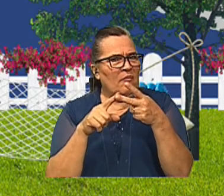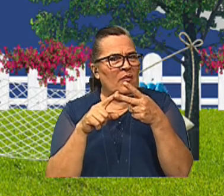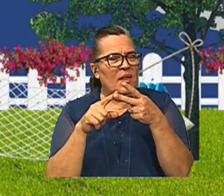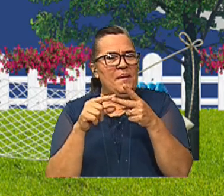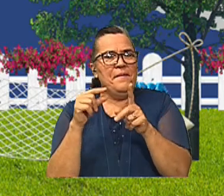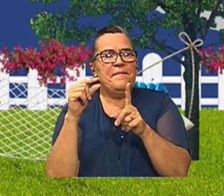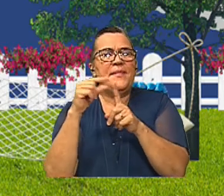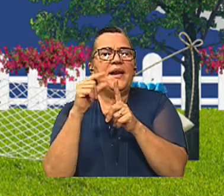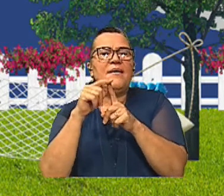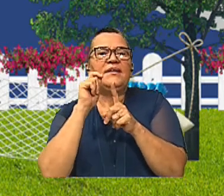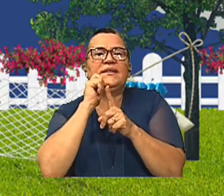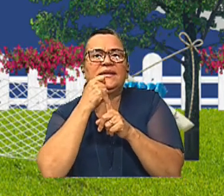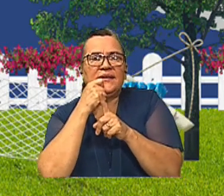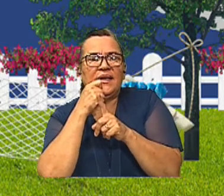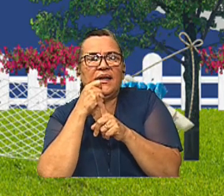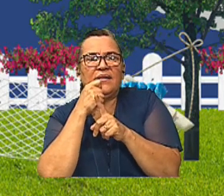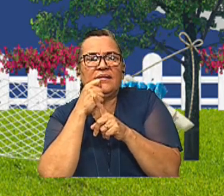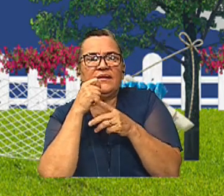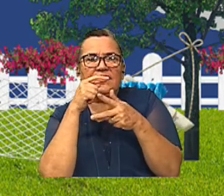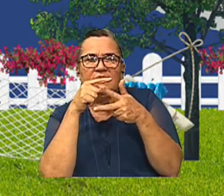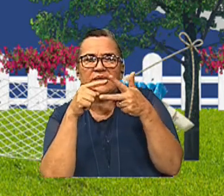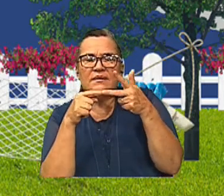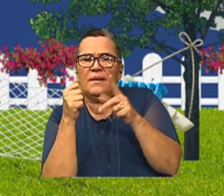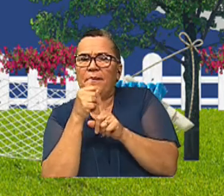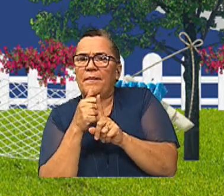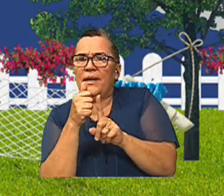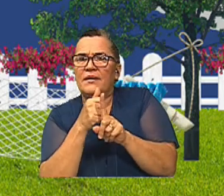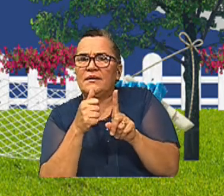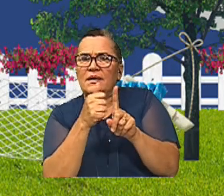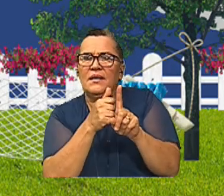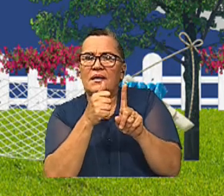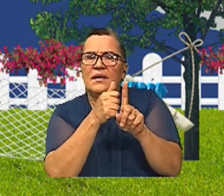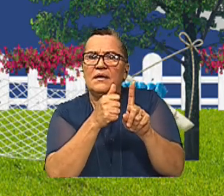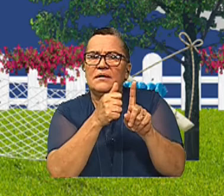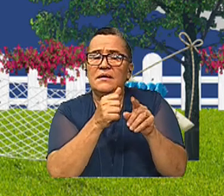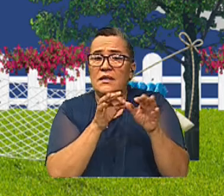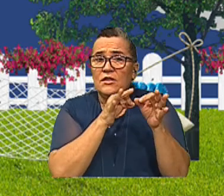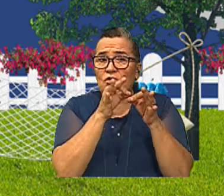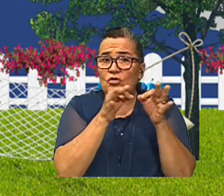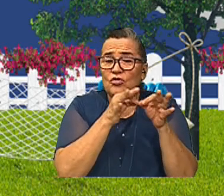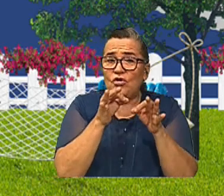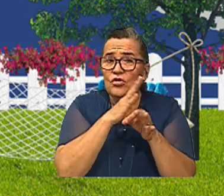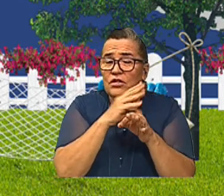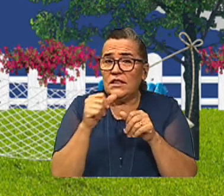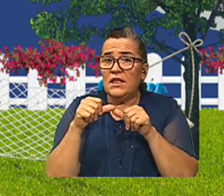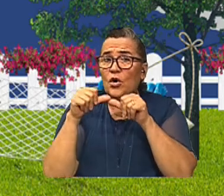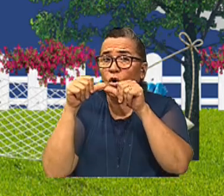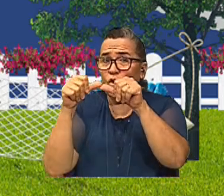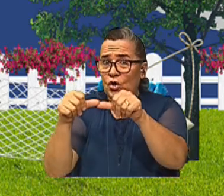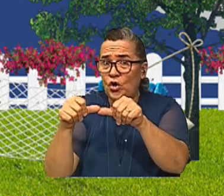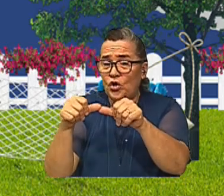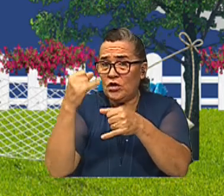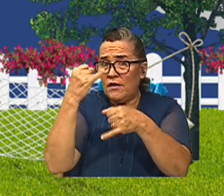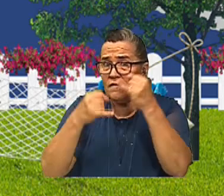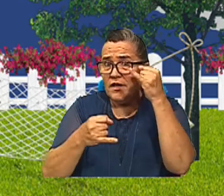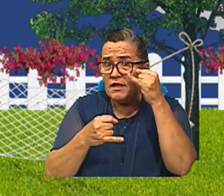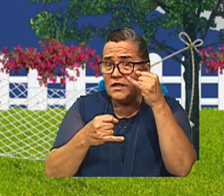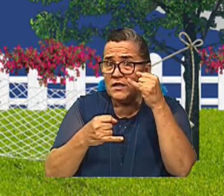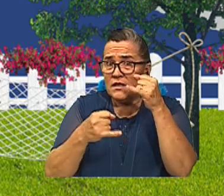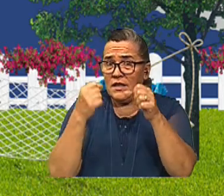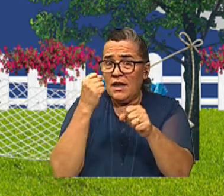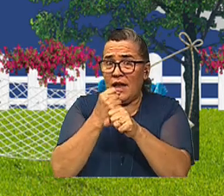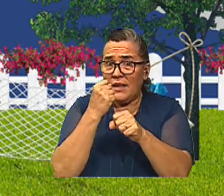keywords to follow the instructions and continue and finish the task?